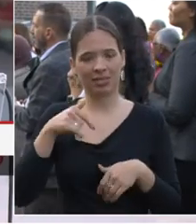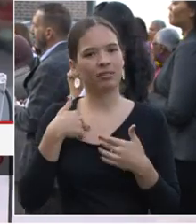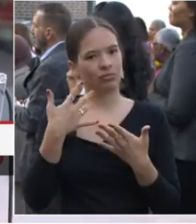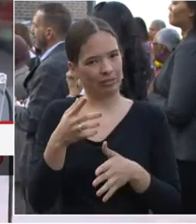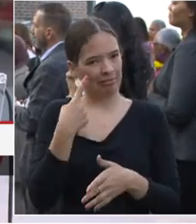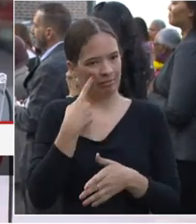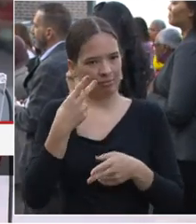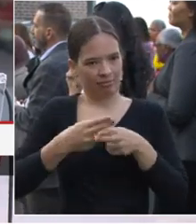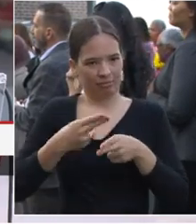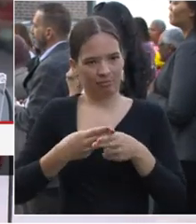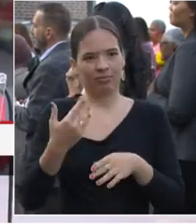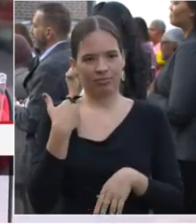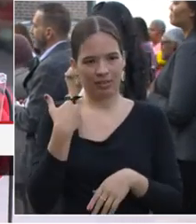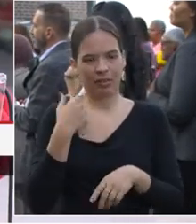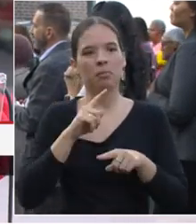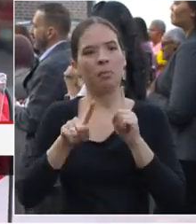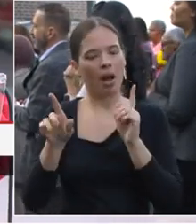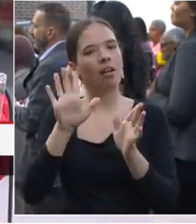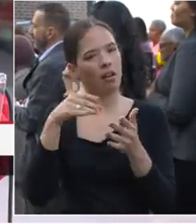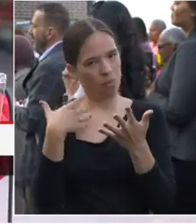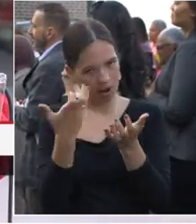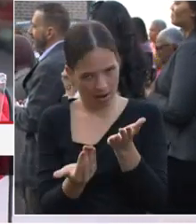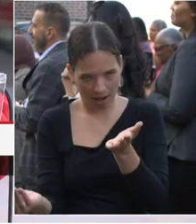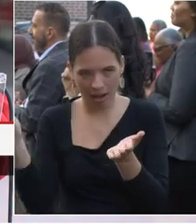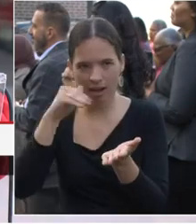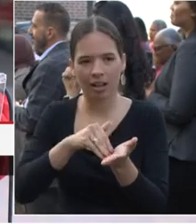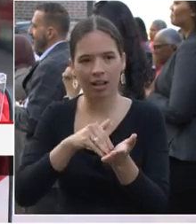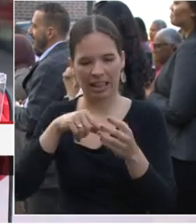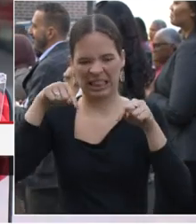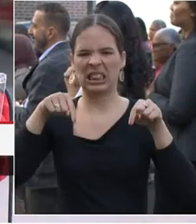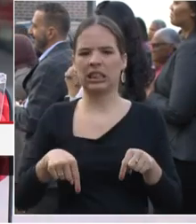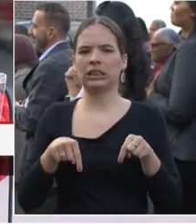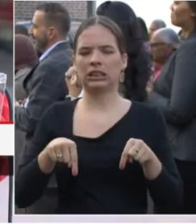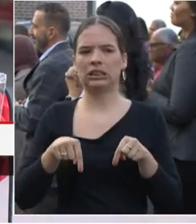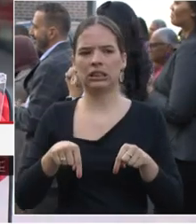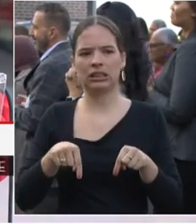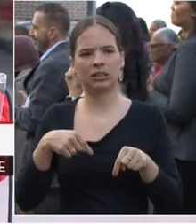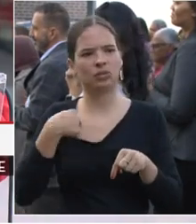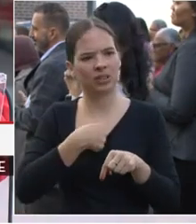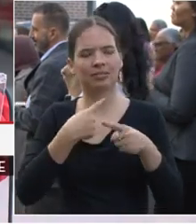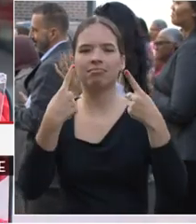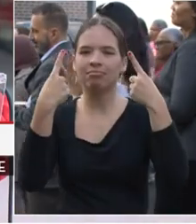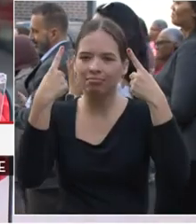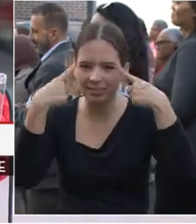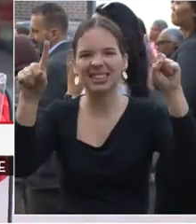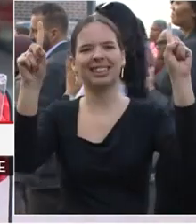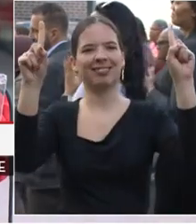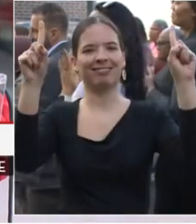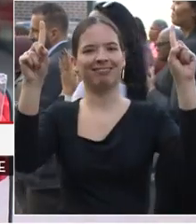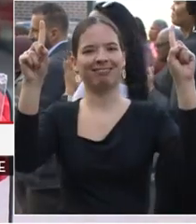it again. Vince, we did it.